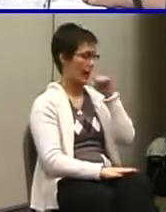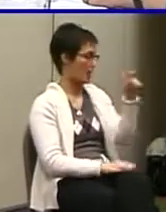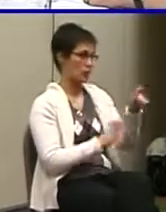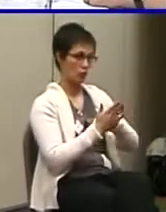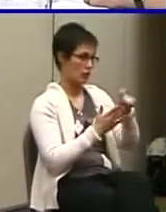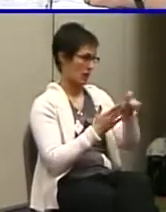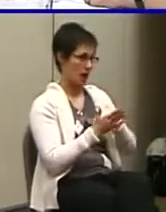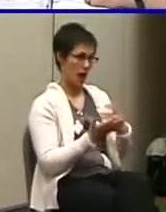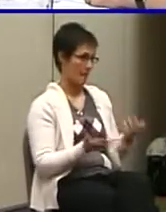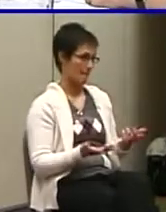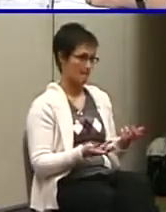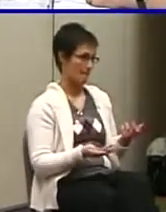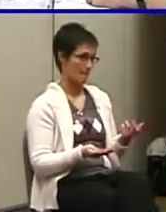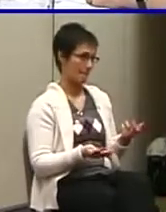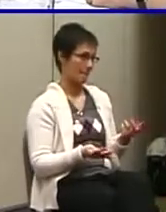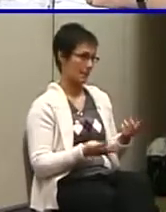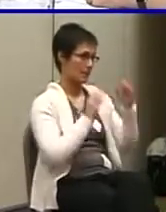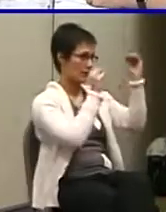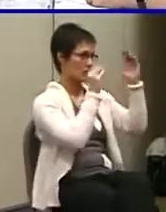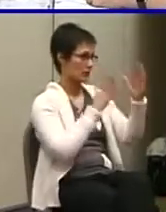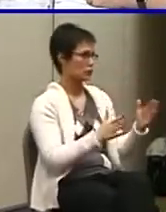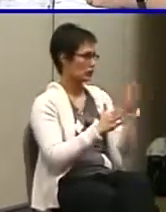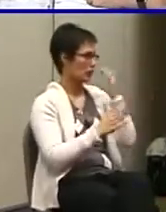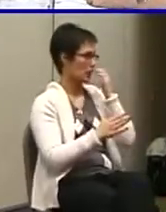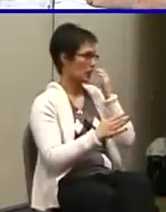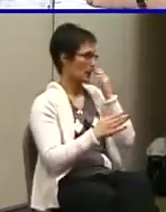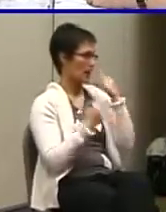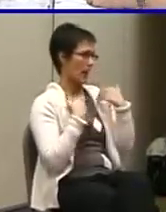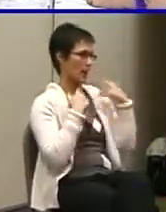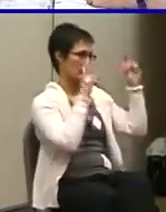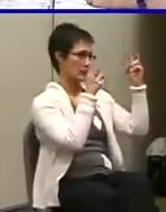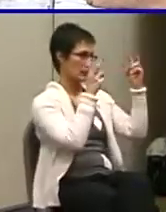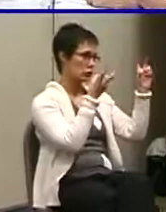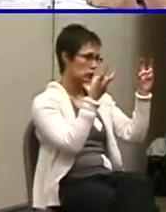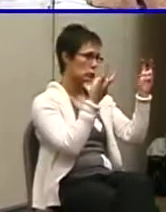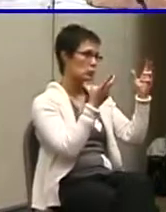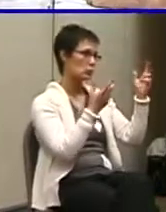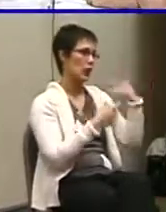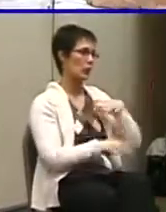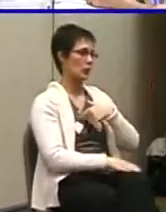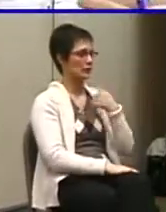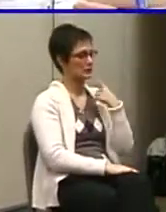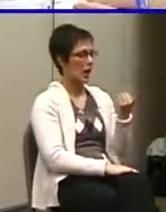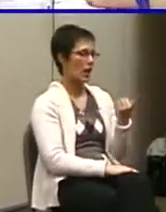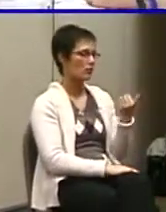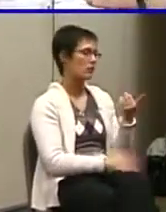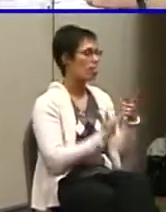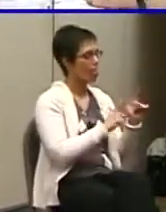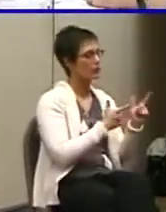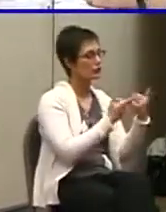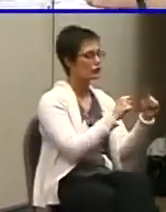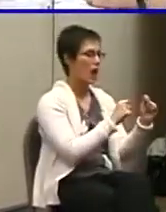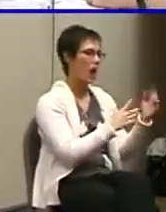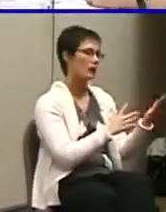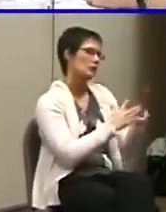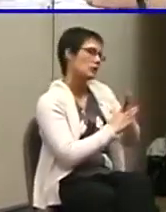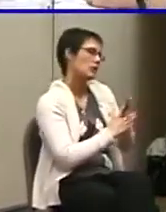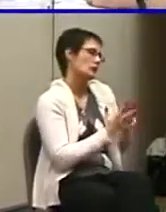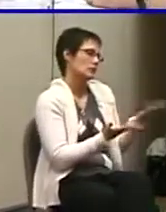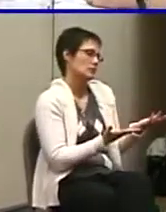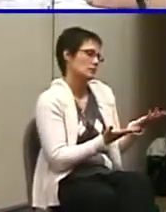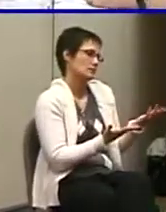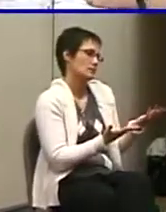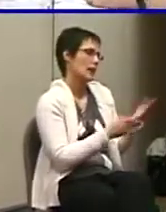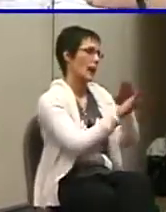a teacher comes to you or there's an issue and you're like, okay, we'll just do an intervention. Like I have